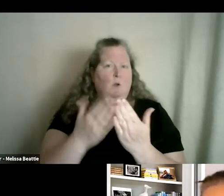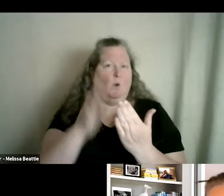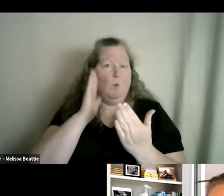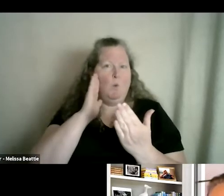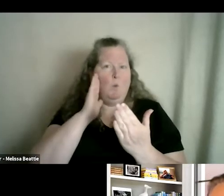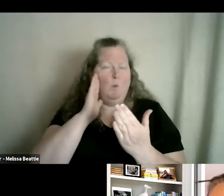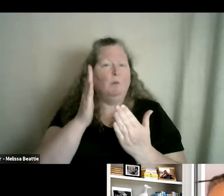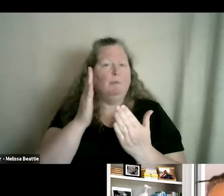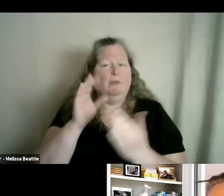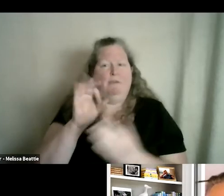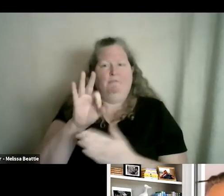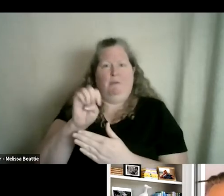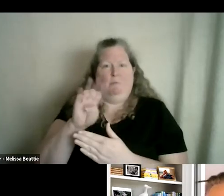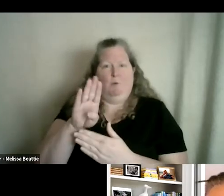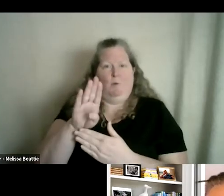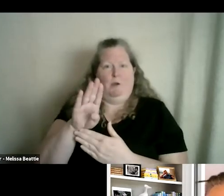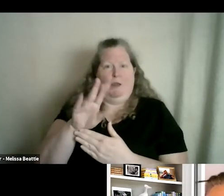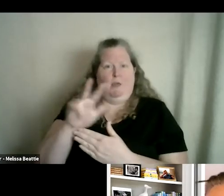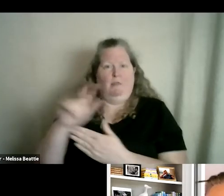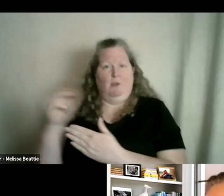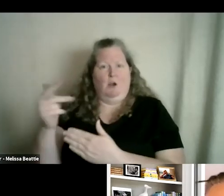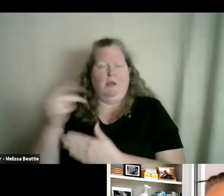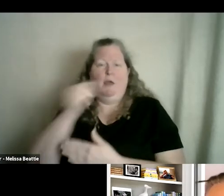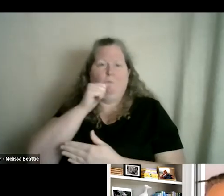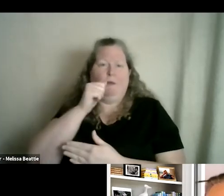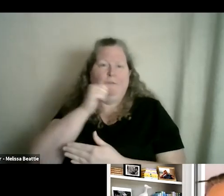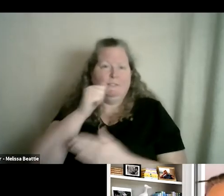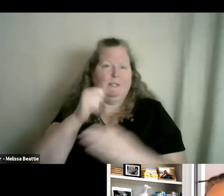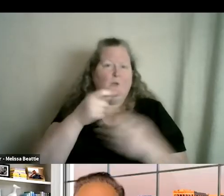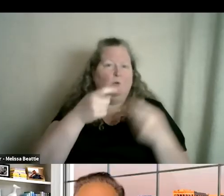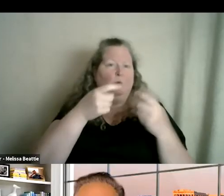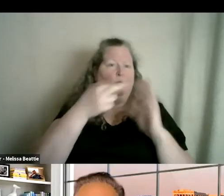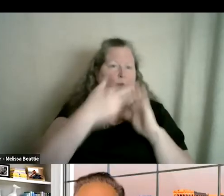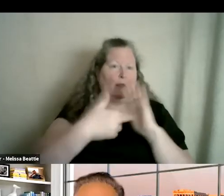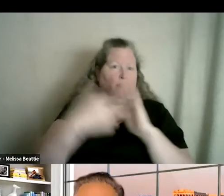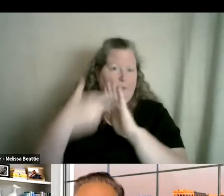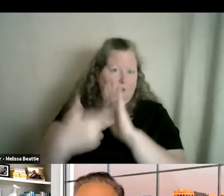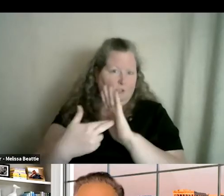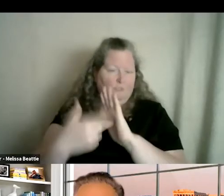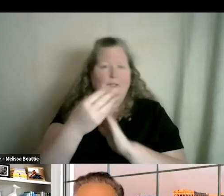3rd. Privacy Regulations and Cybersecurity.